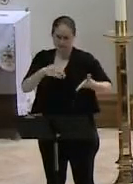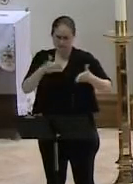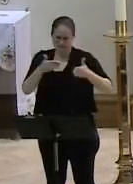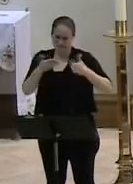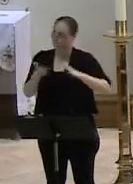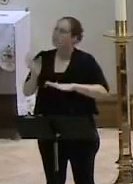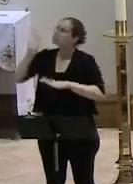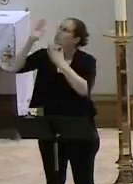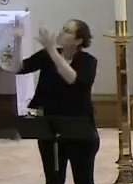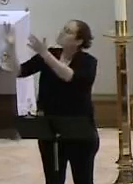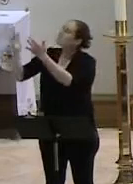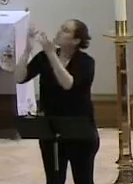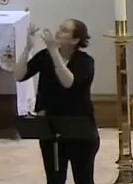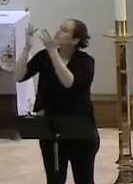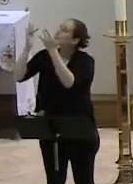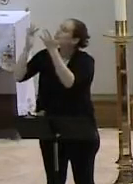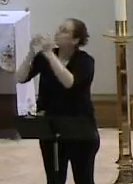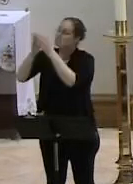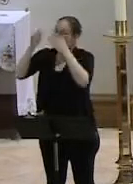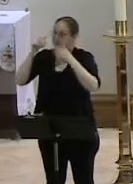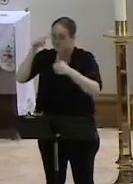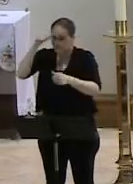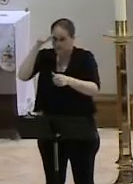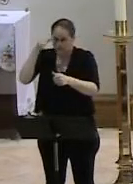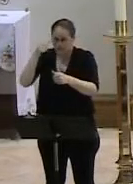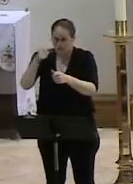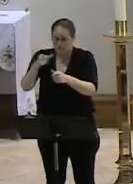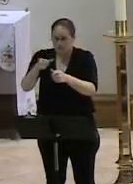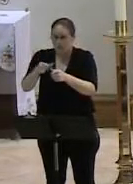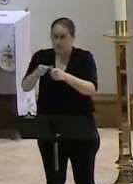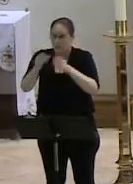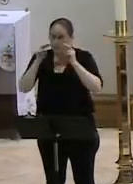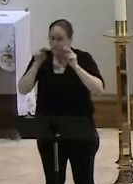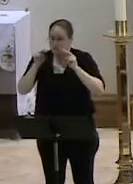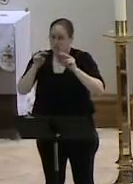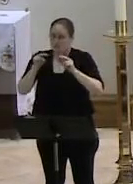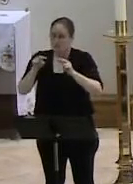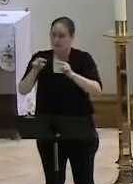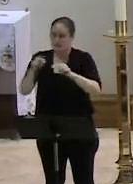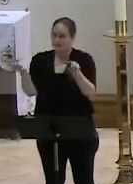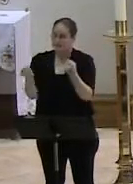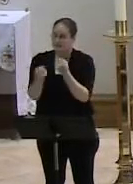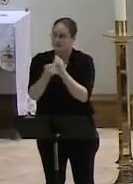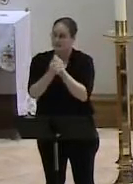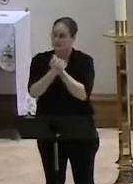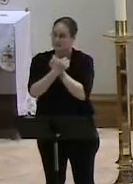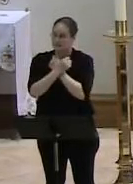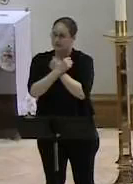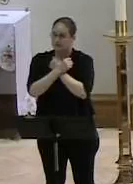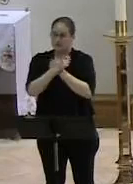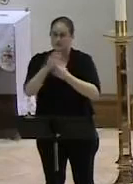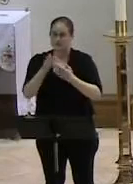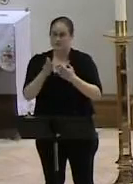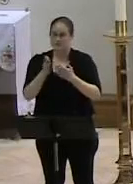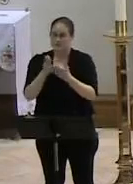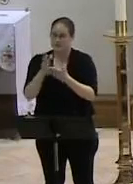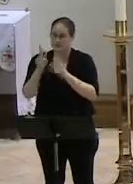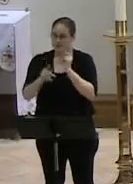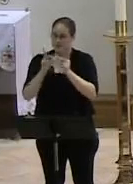mercy. And let us remember our loved ones who have gone to God, especially in these last 3 weeks from our